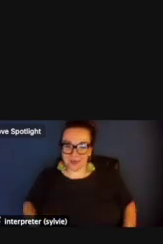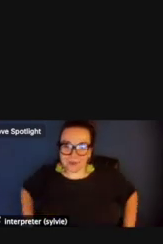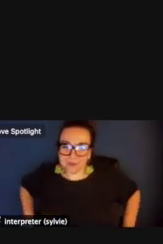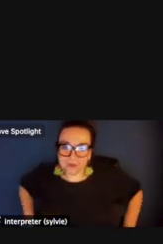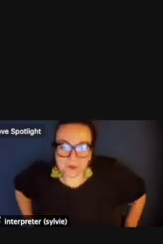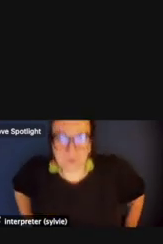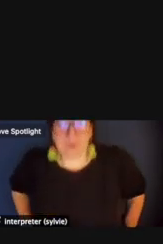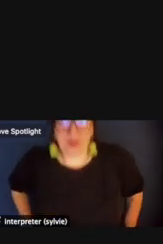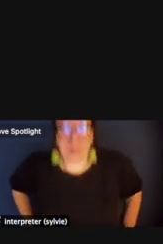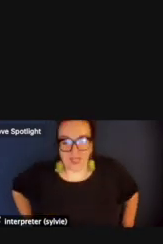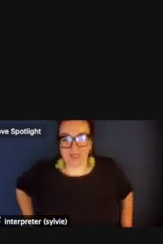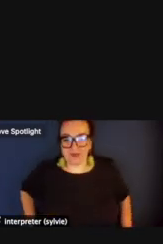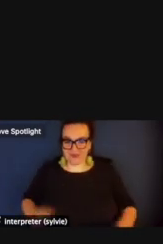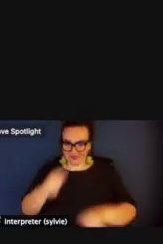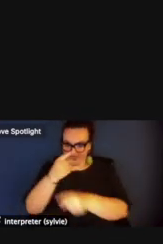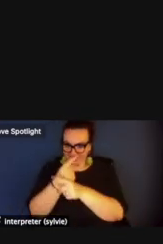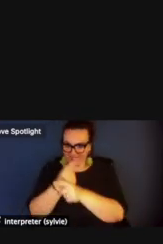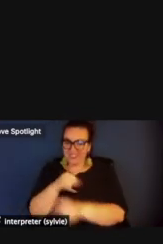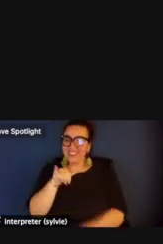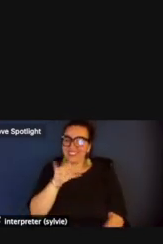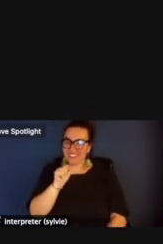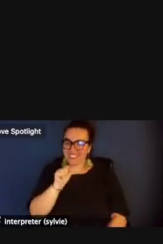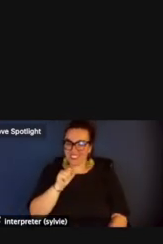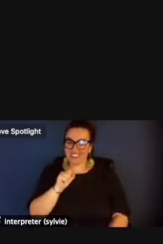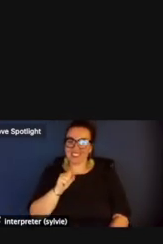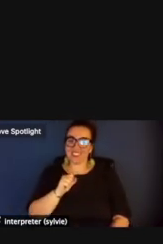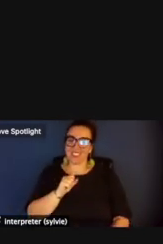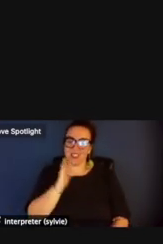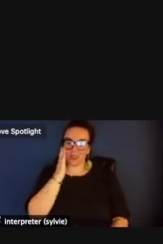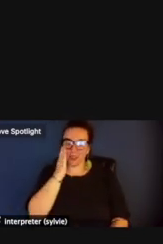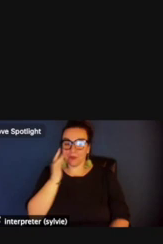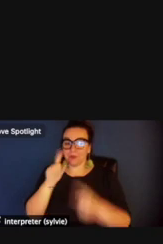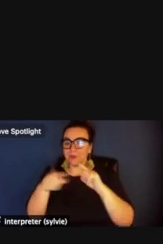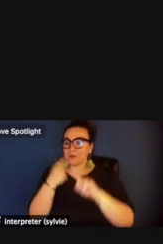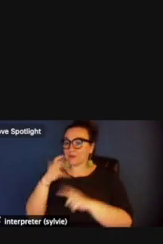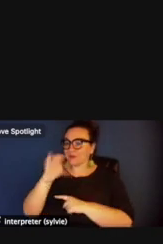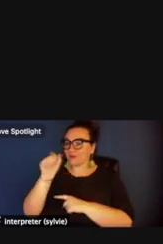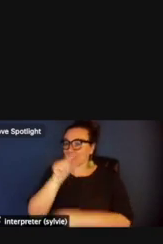toe, doesn't it? Right. And